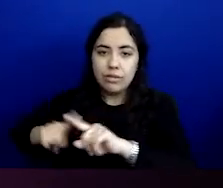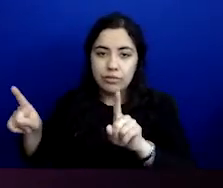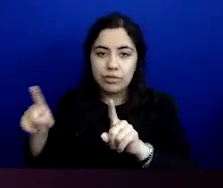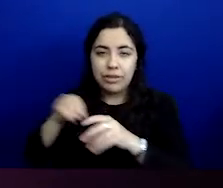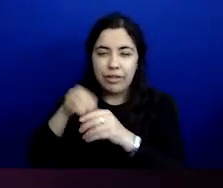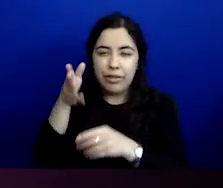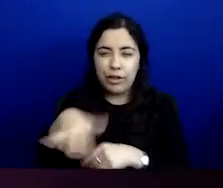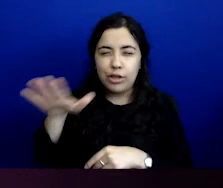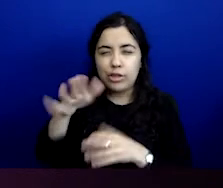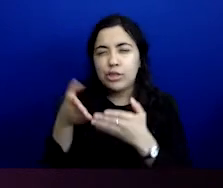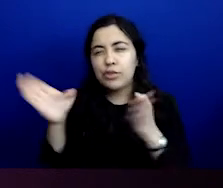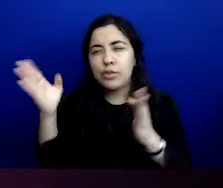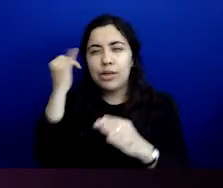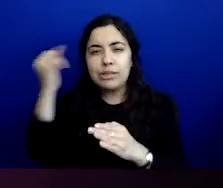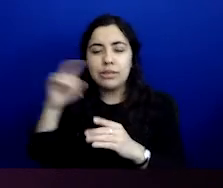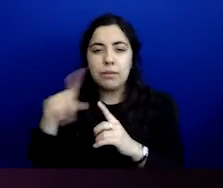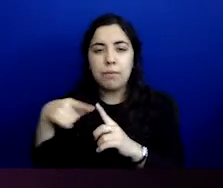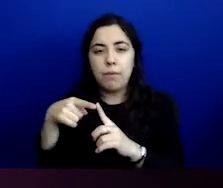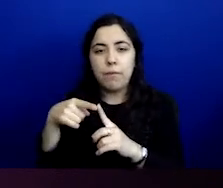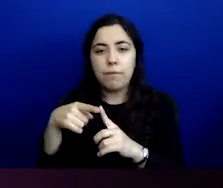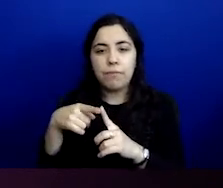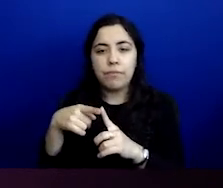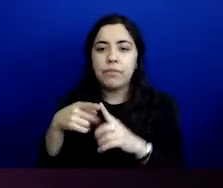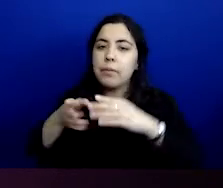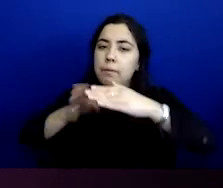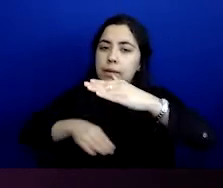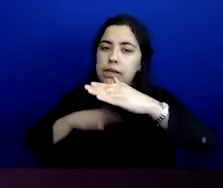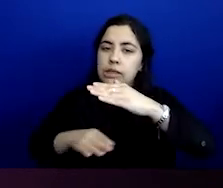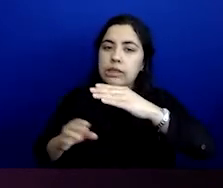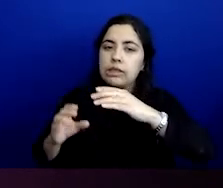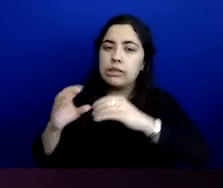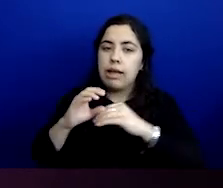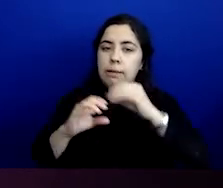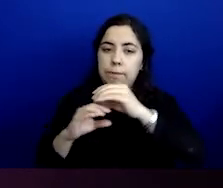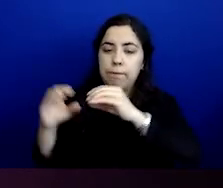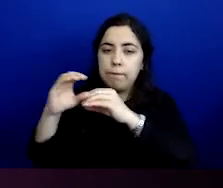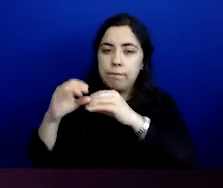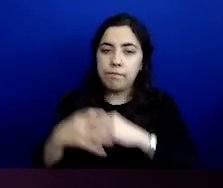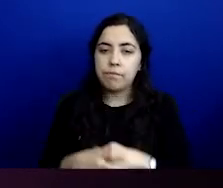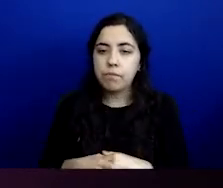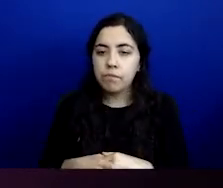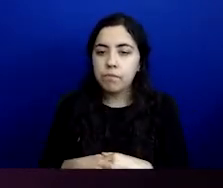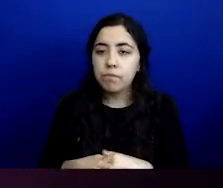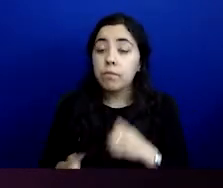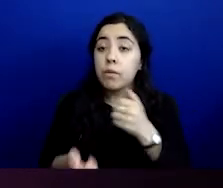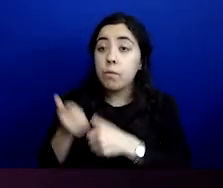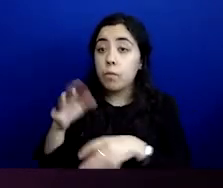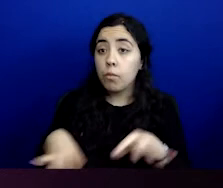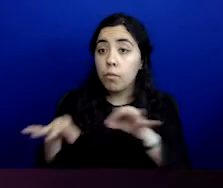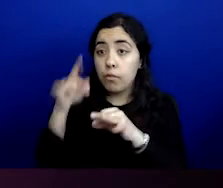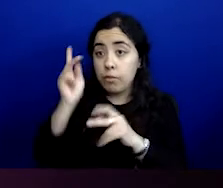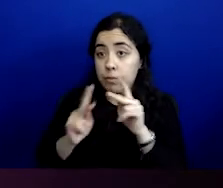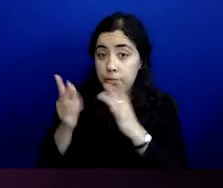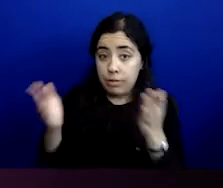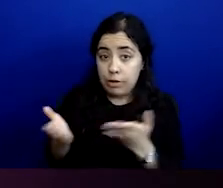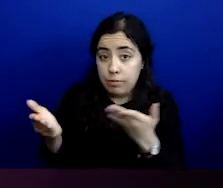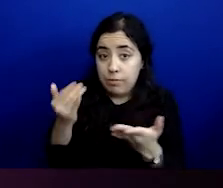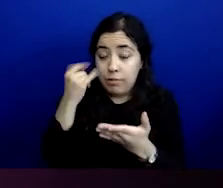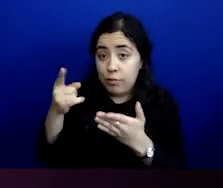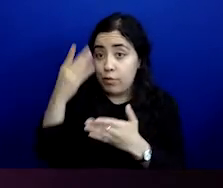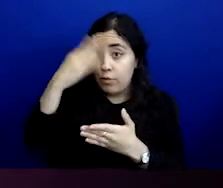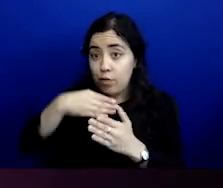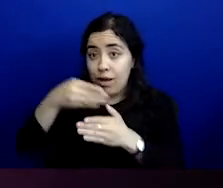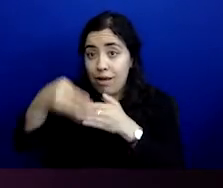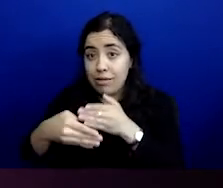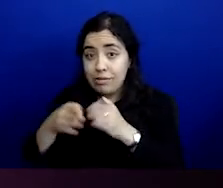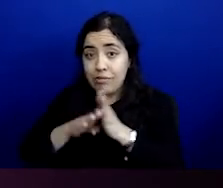like ideas around the basic stack. But most importantly for people here maybe is that like if you're a front-end developer